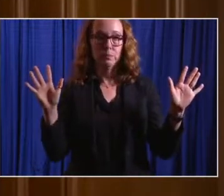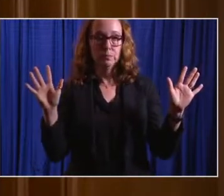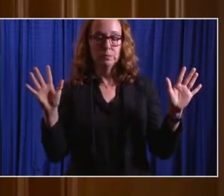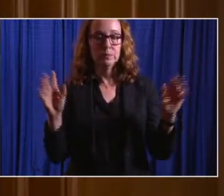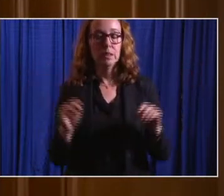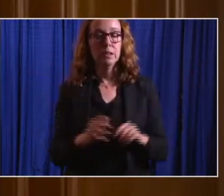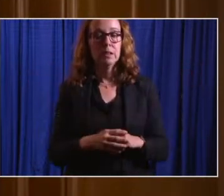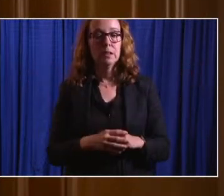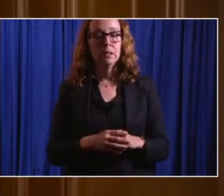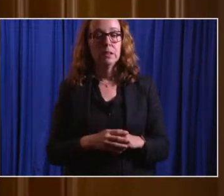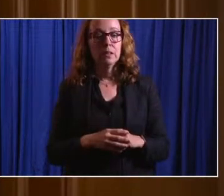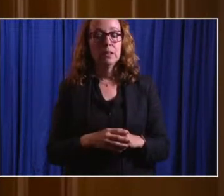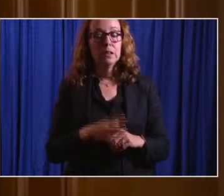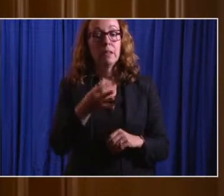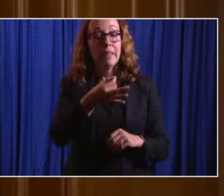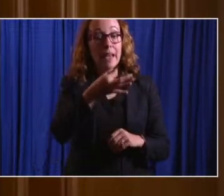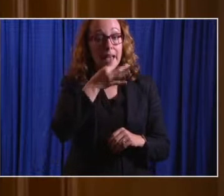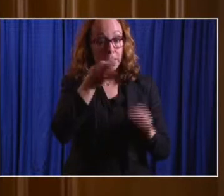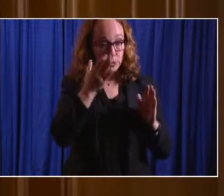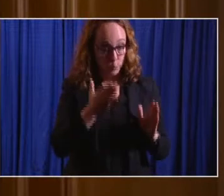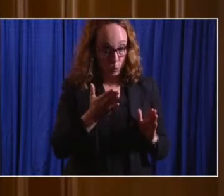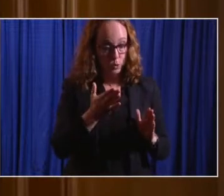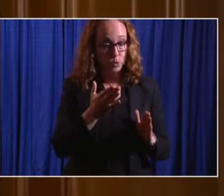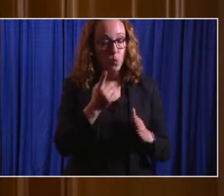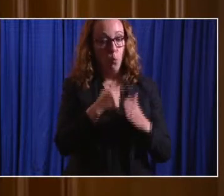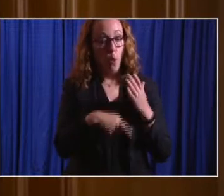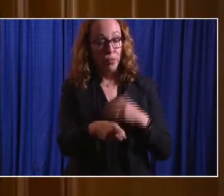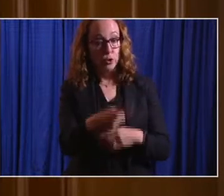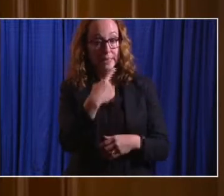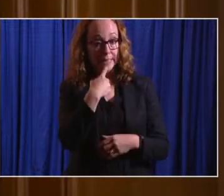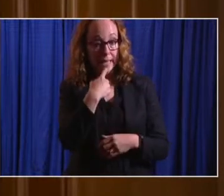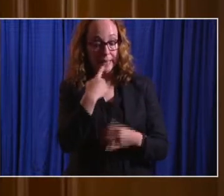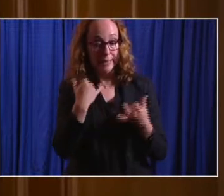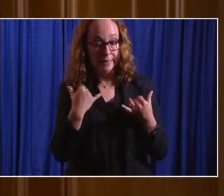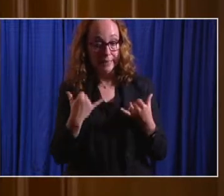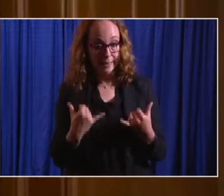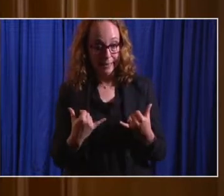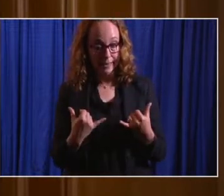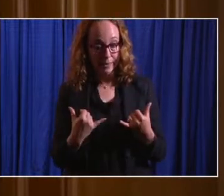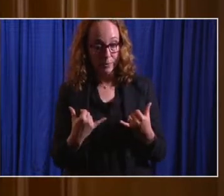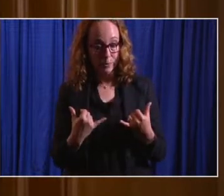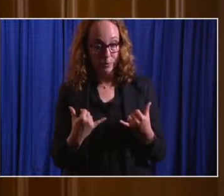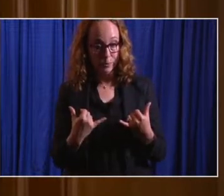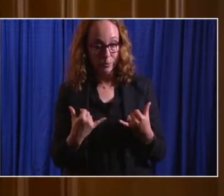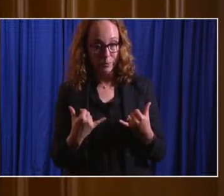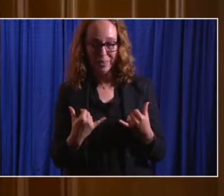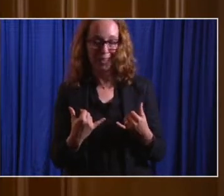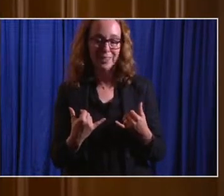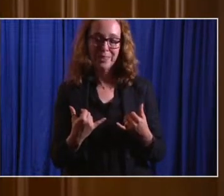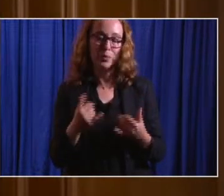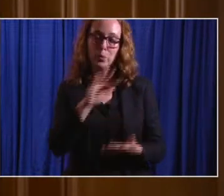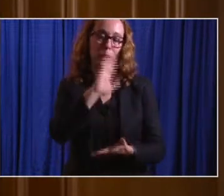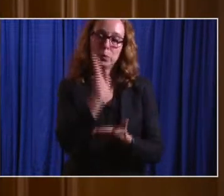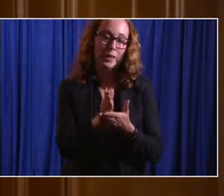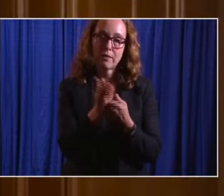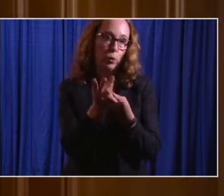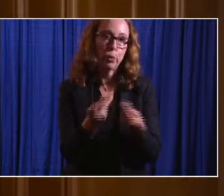saying now, there's not very few people are saying we're going to get rid of this